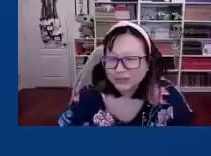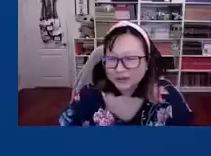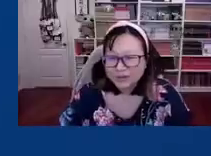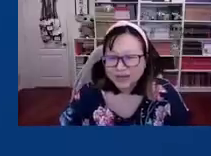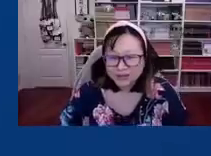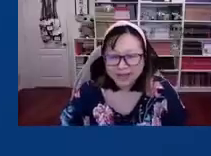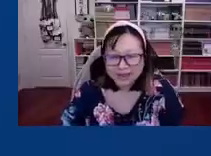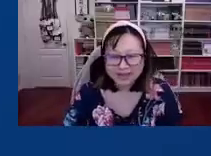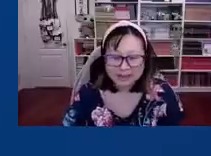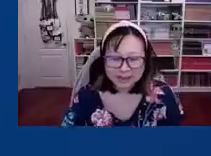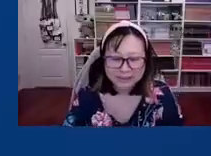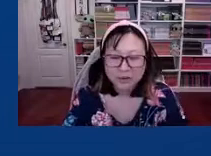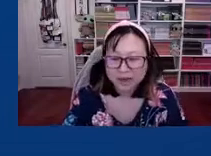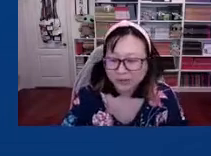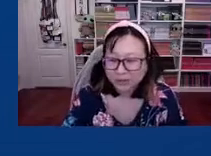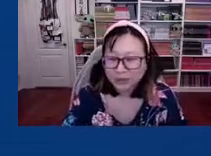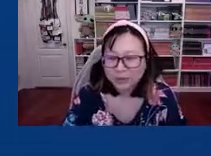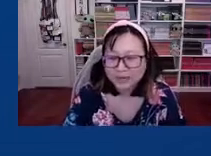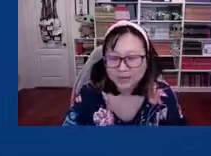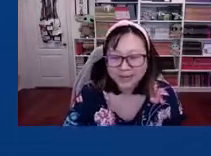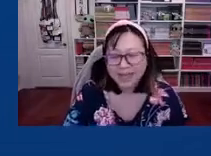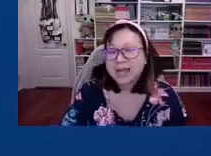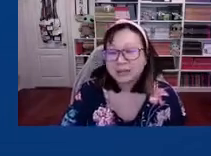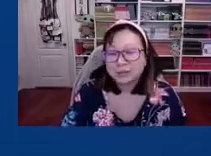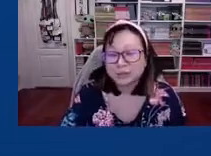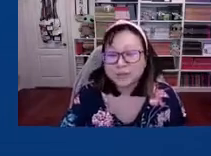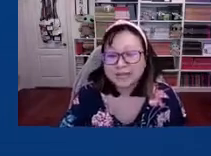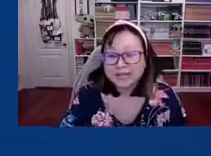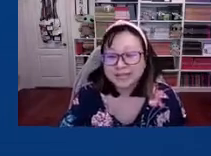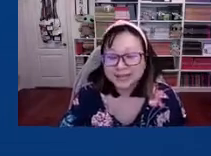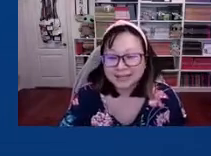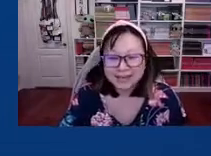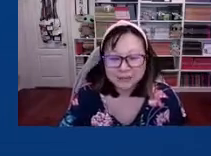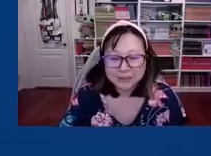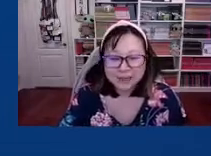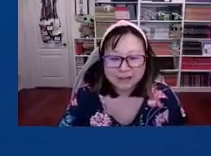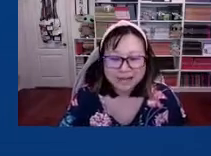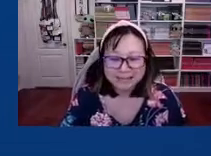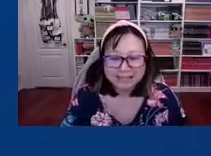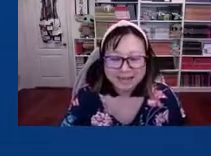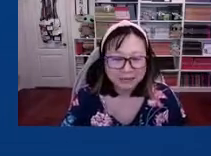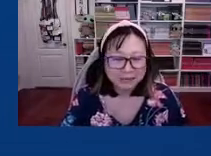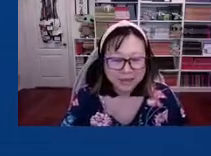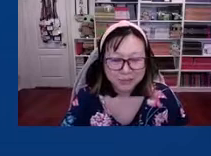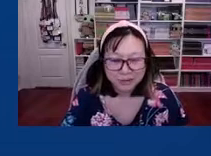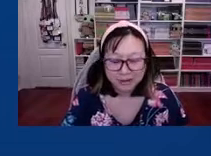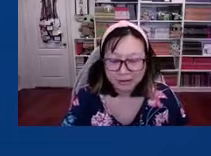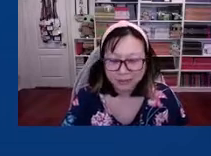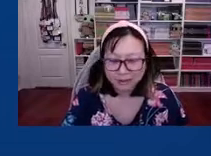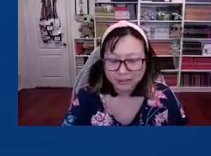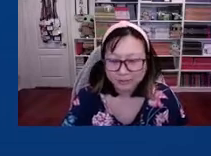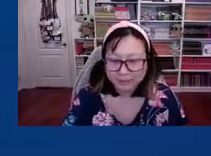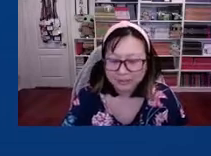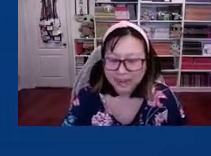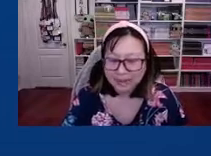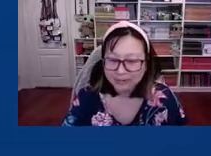Thank you so much. Oh gosh, there are so many things that I can say about Dean Heather Latimer. You are